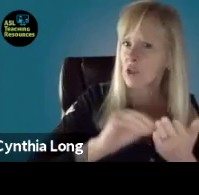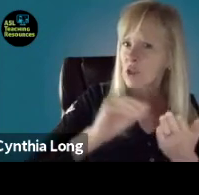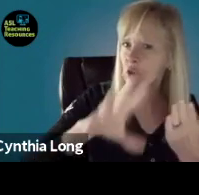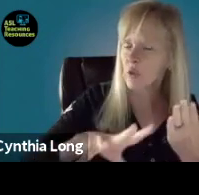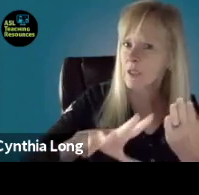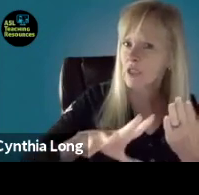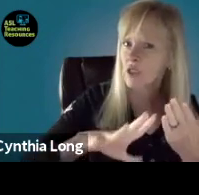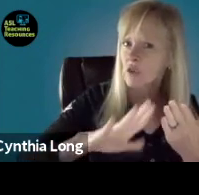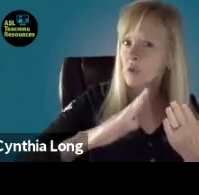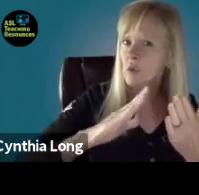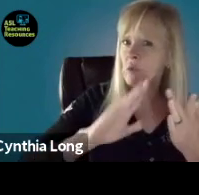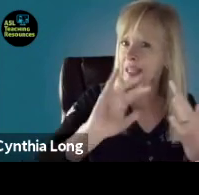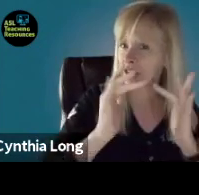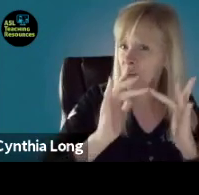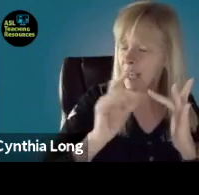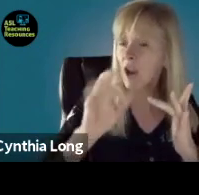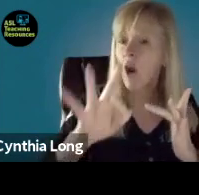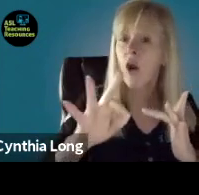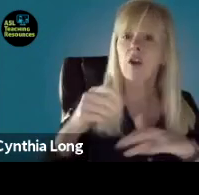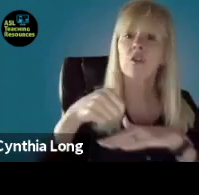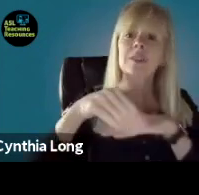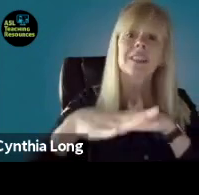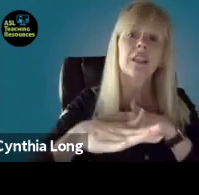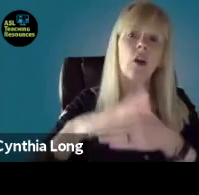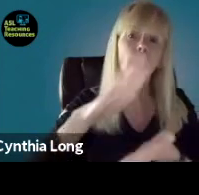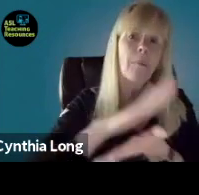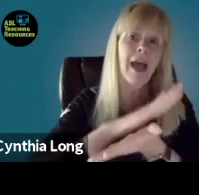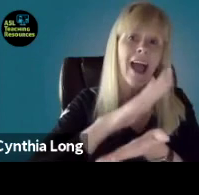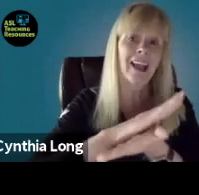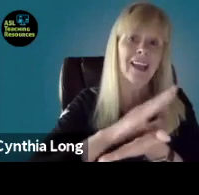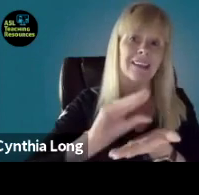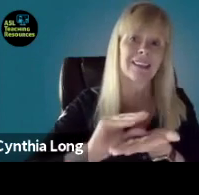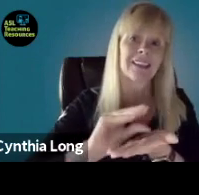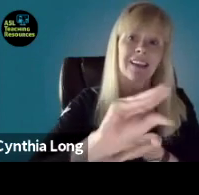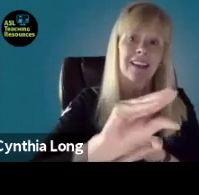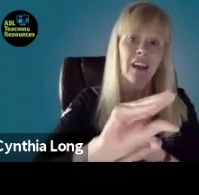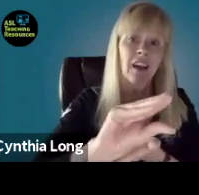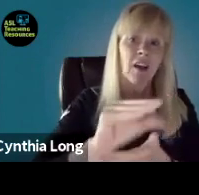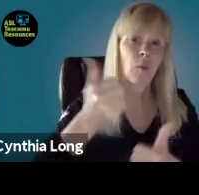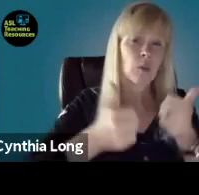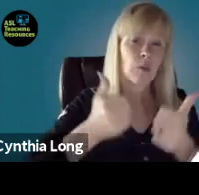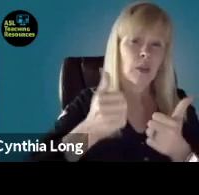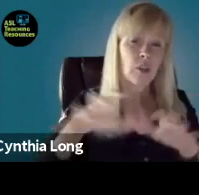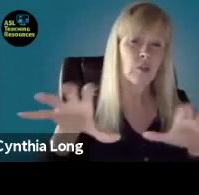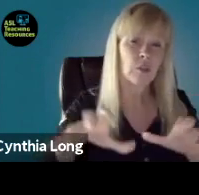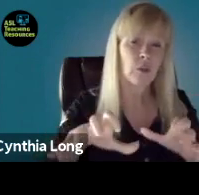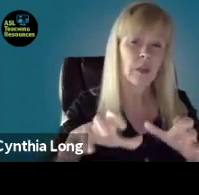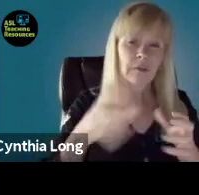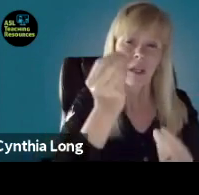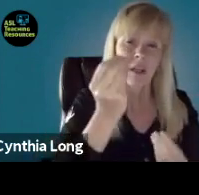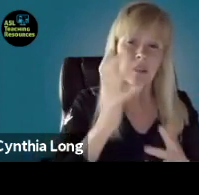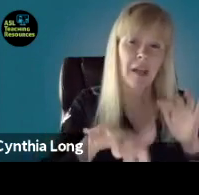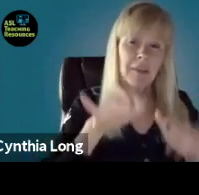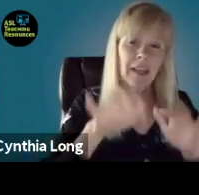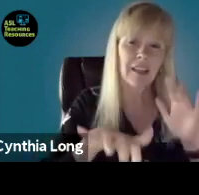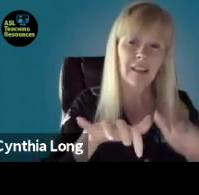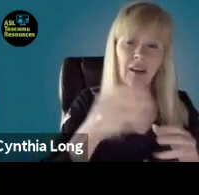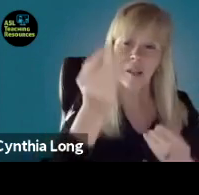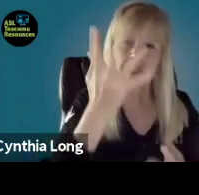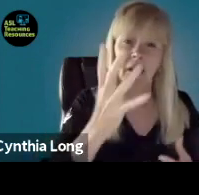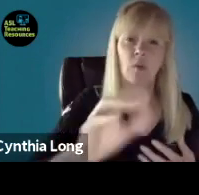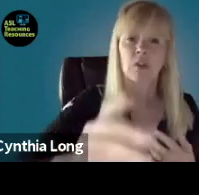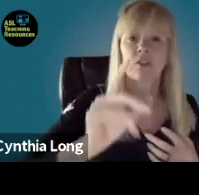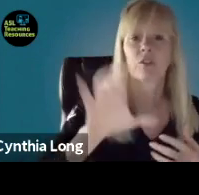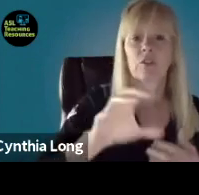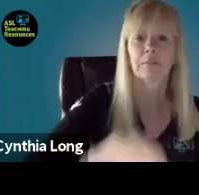with your students through the internet, or are you sending home packets? Which one are you doing? Type that in there.